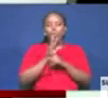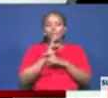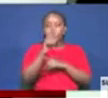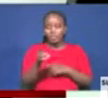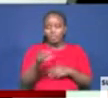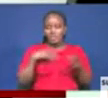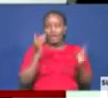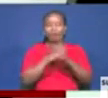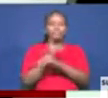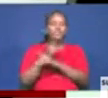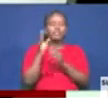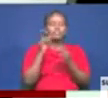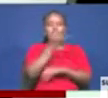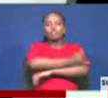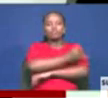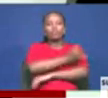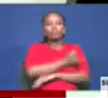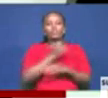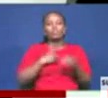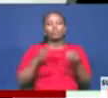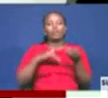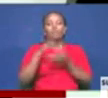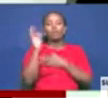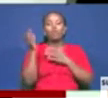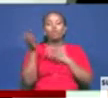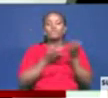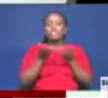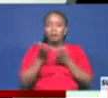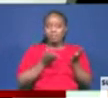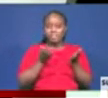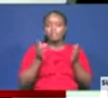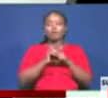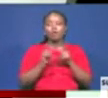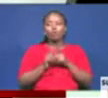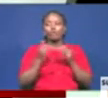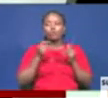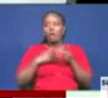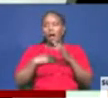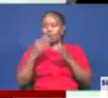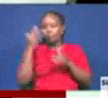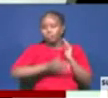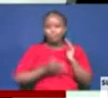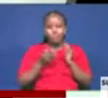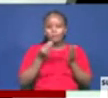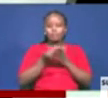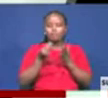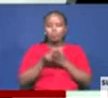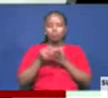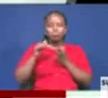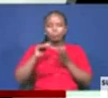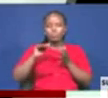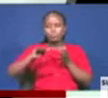to expeditiously pay entities for services rendered and ultimately end cash crunches affecting the devolved